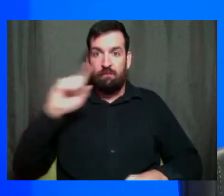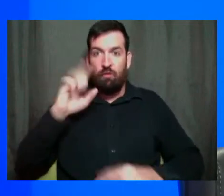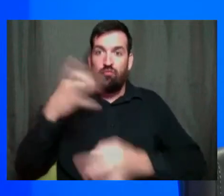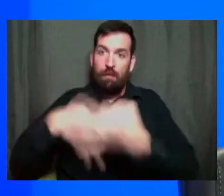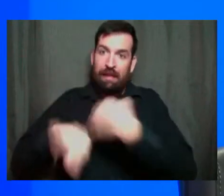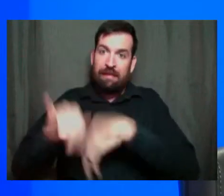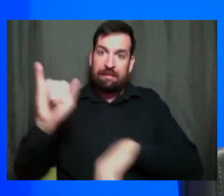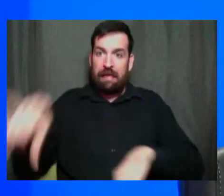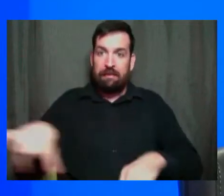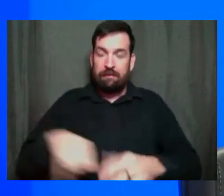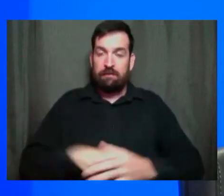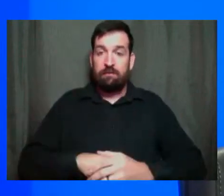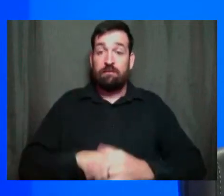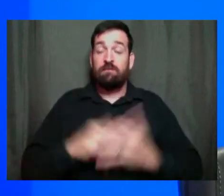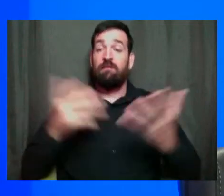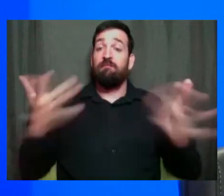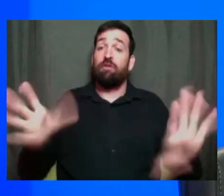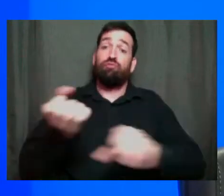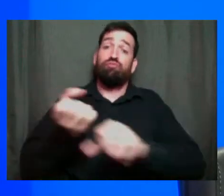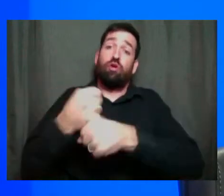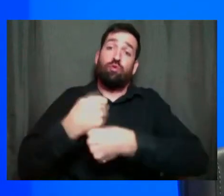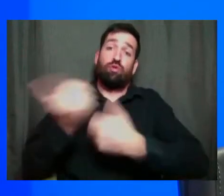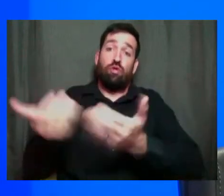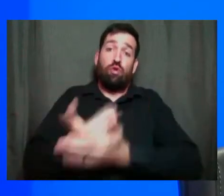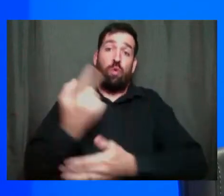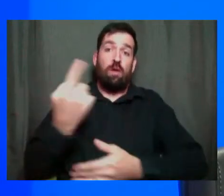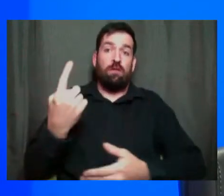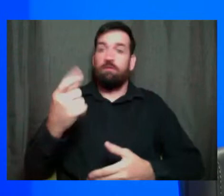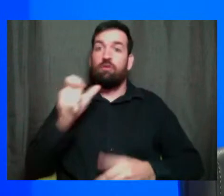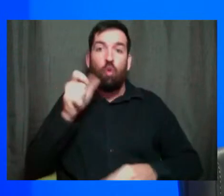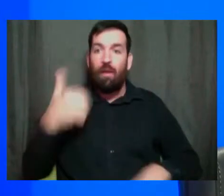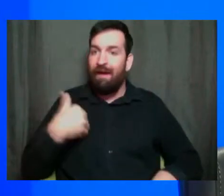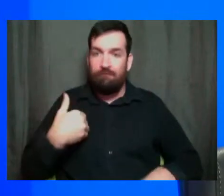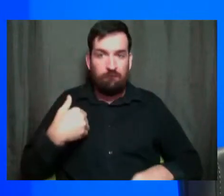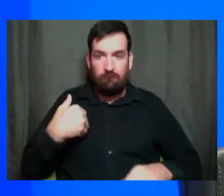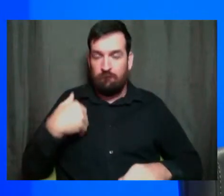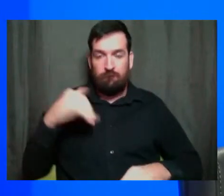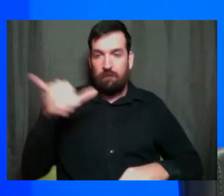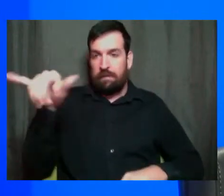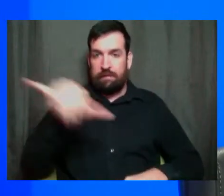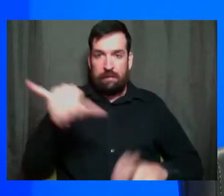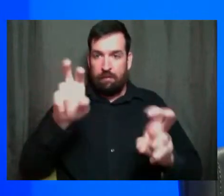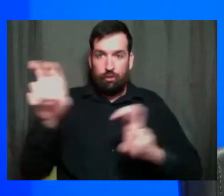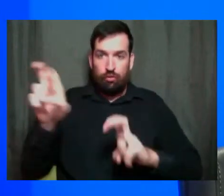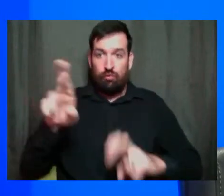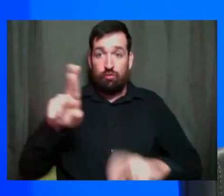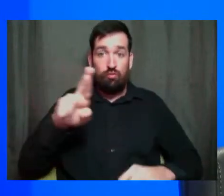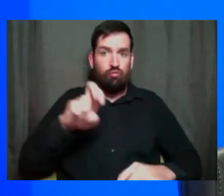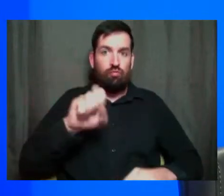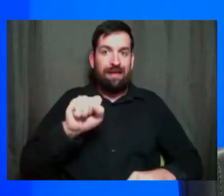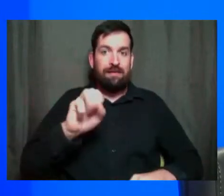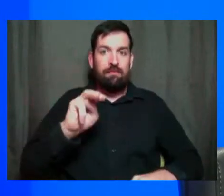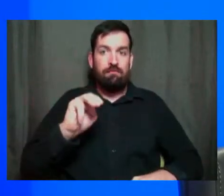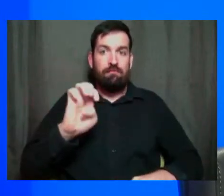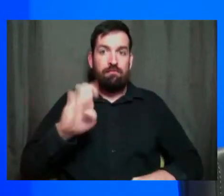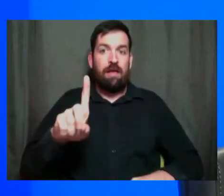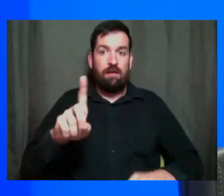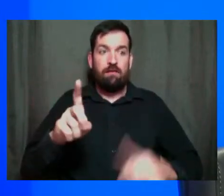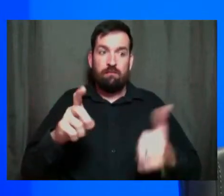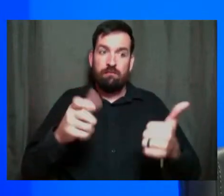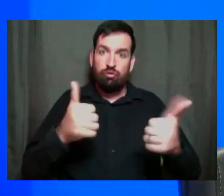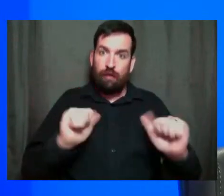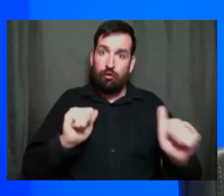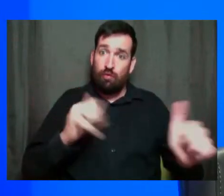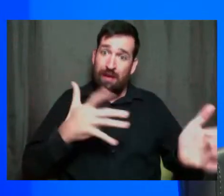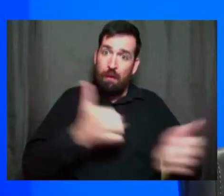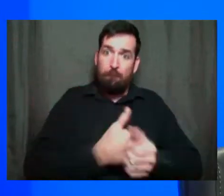have produced their new machine that supposedly does not have this same issue. ResMed, like I said before, has been trying to keep up, but they